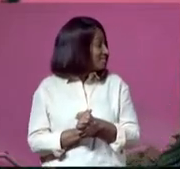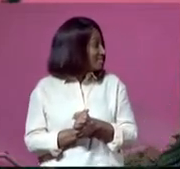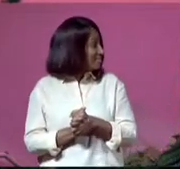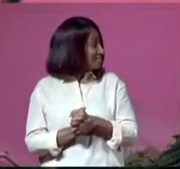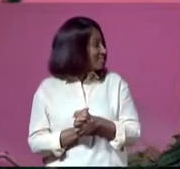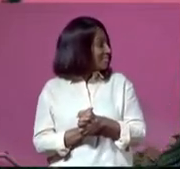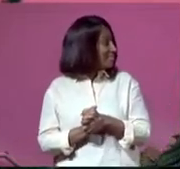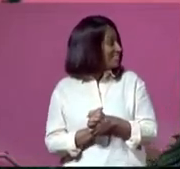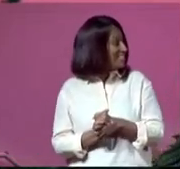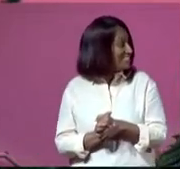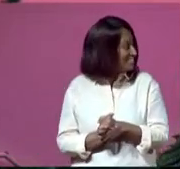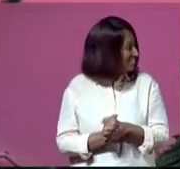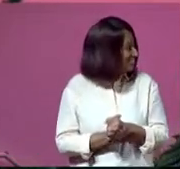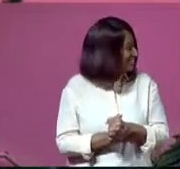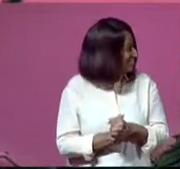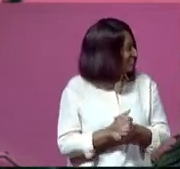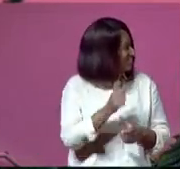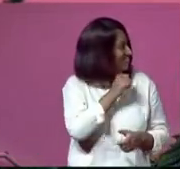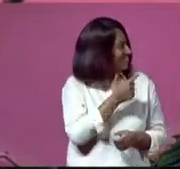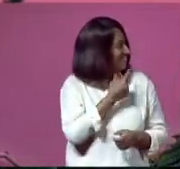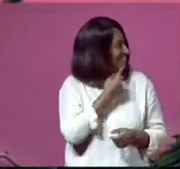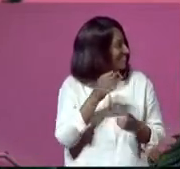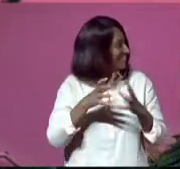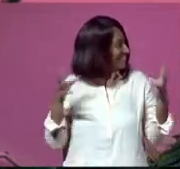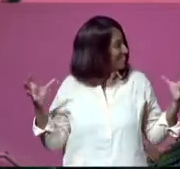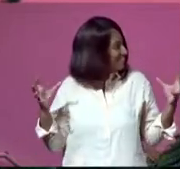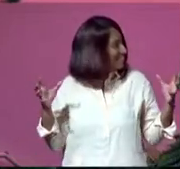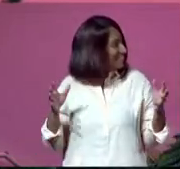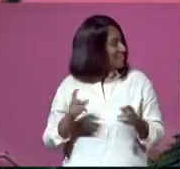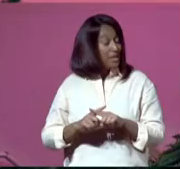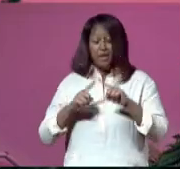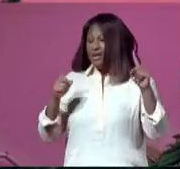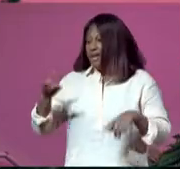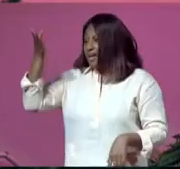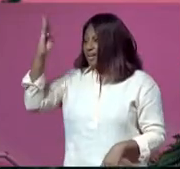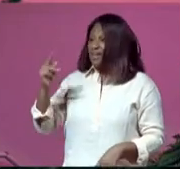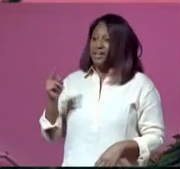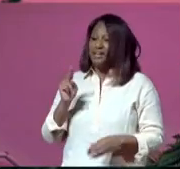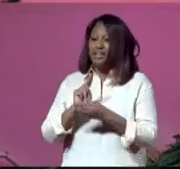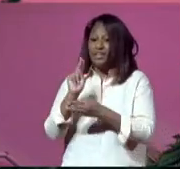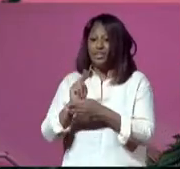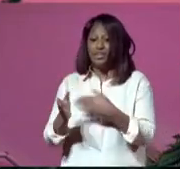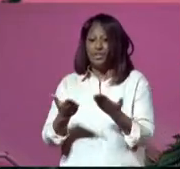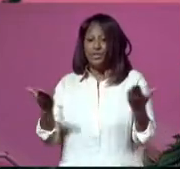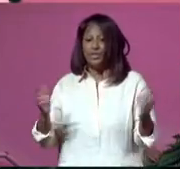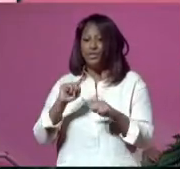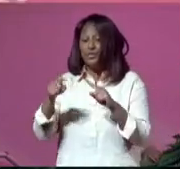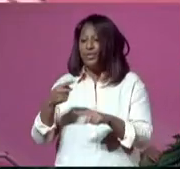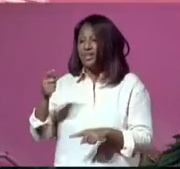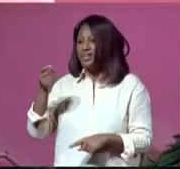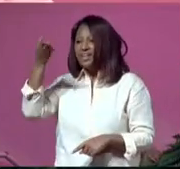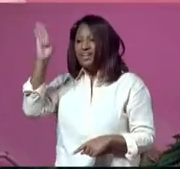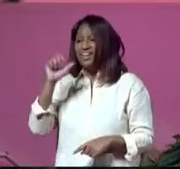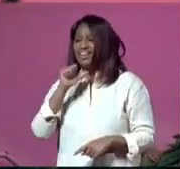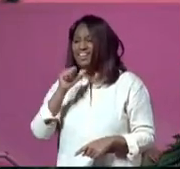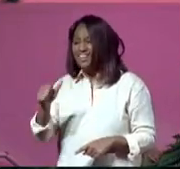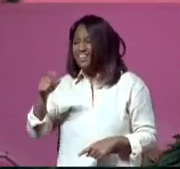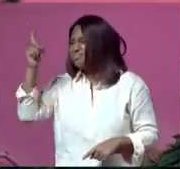I know y'all ain't gonna say much, huh? God uses you when God doesn't even have